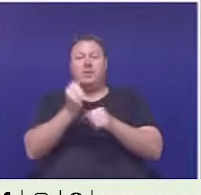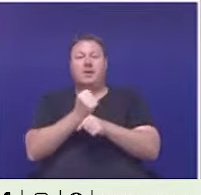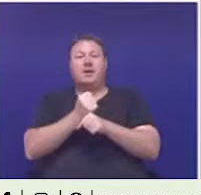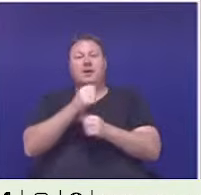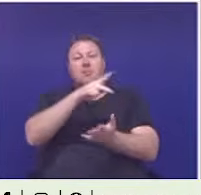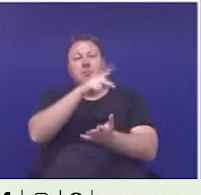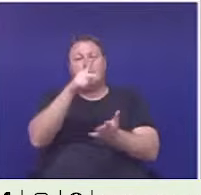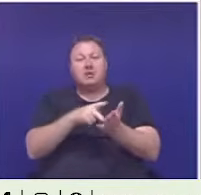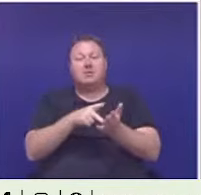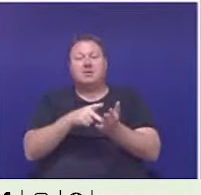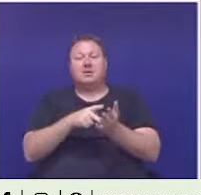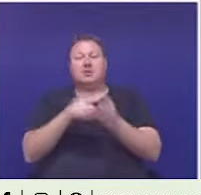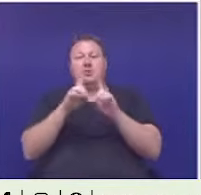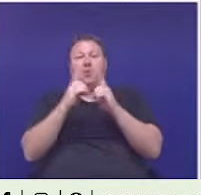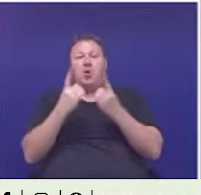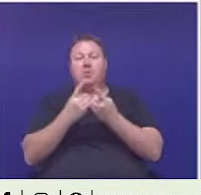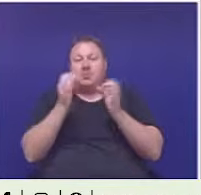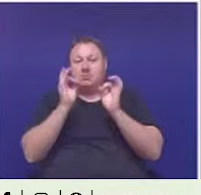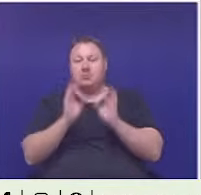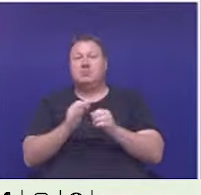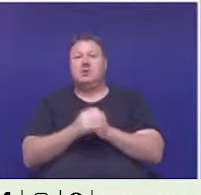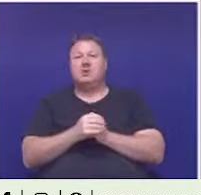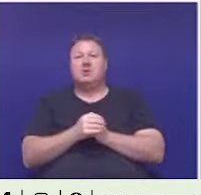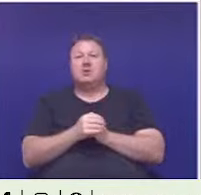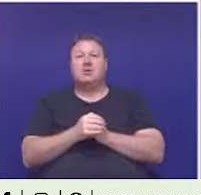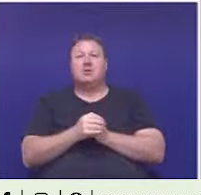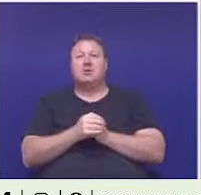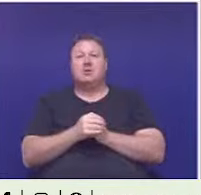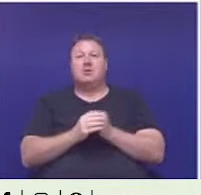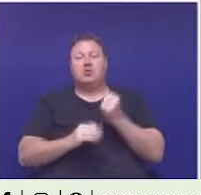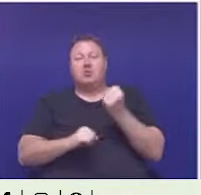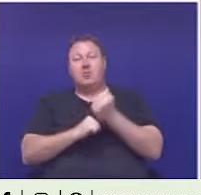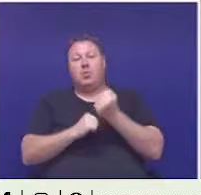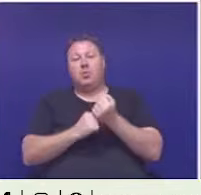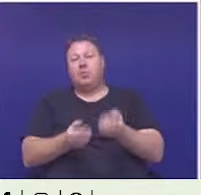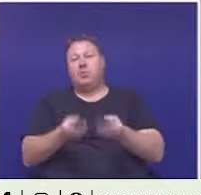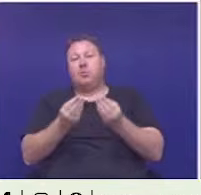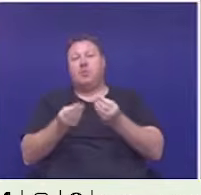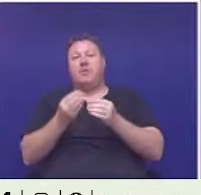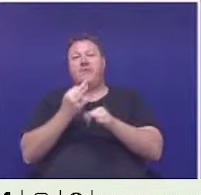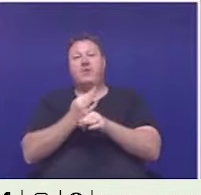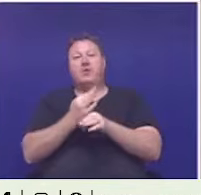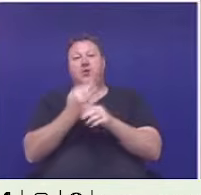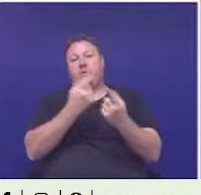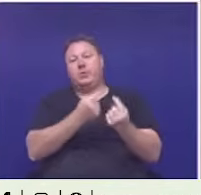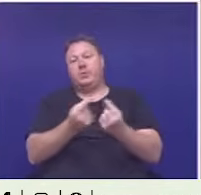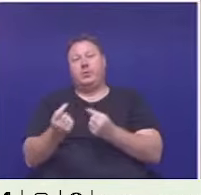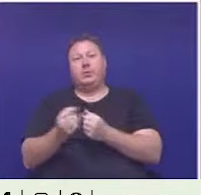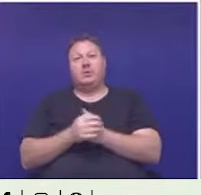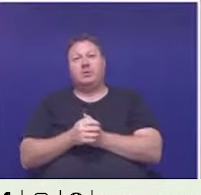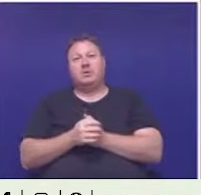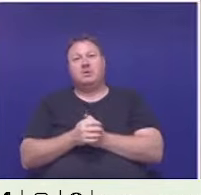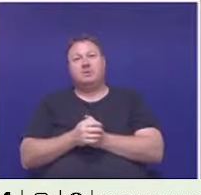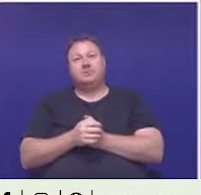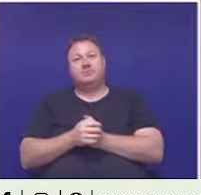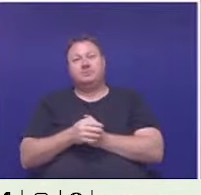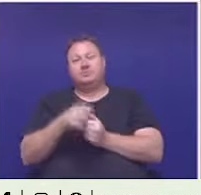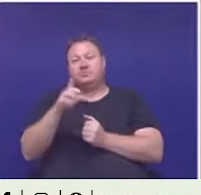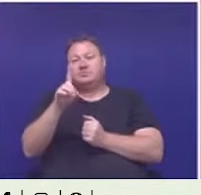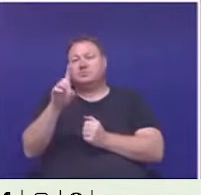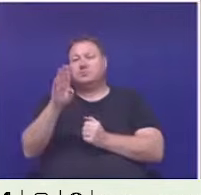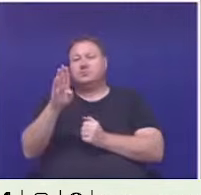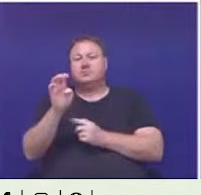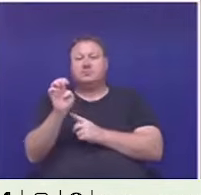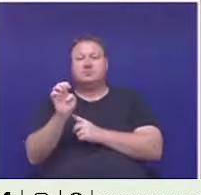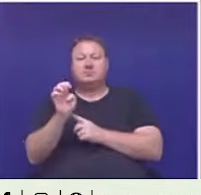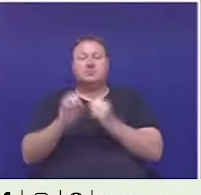departmental officials render the support necessary for governing bodies to perform their functions effectively. So the DBE